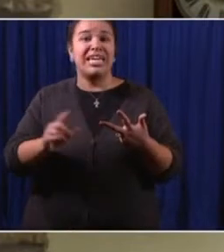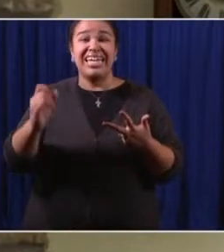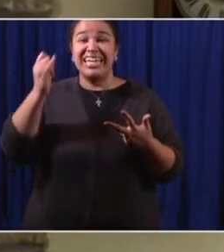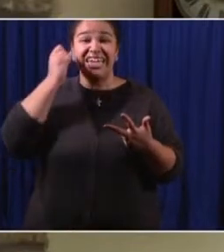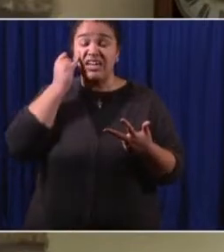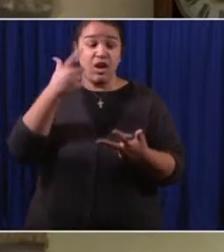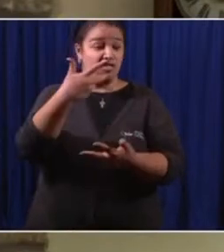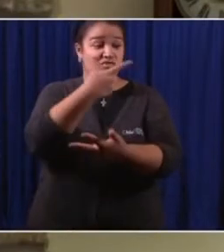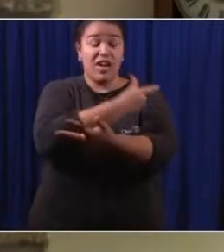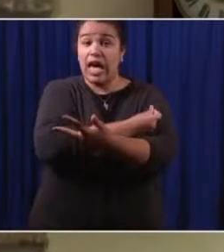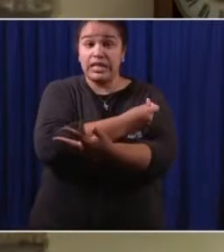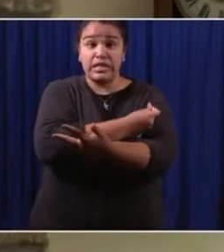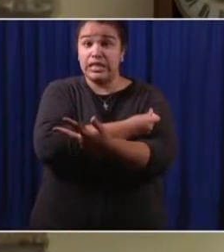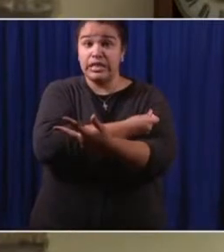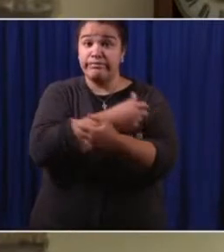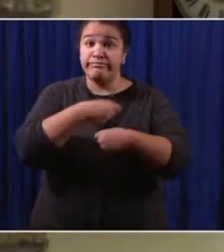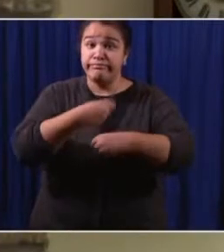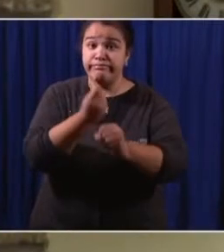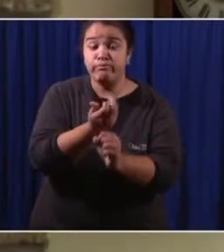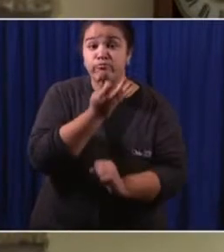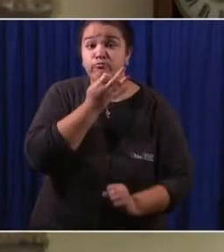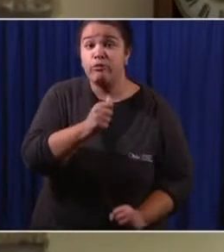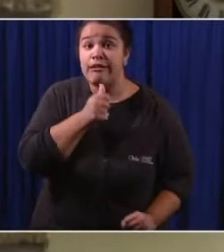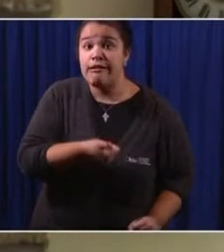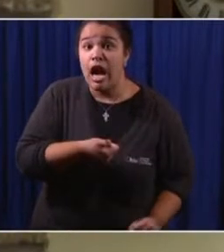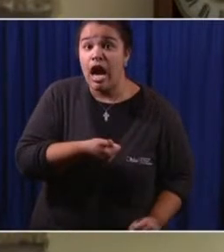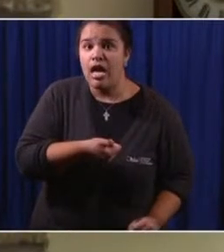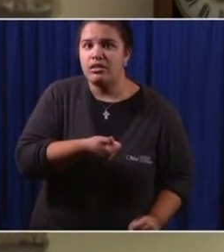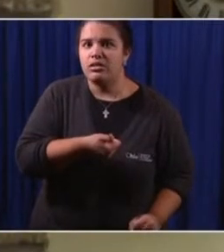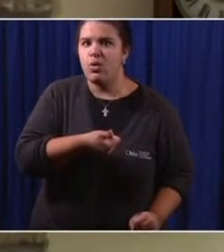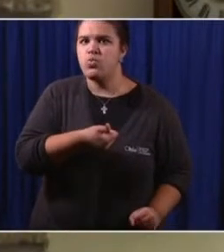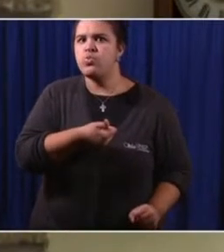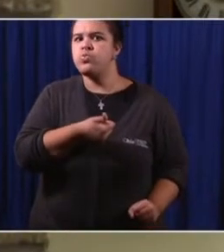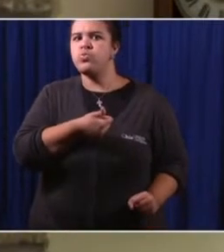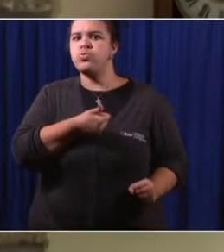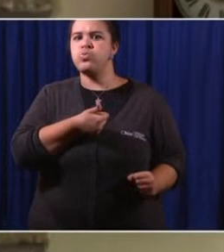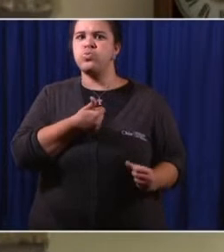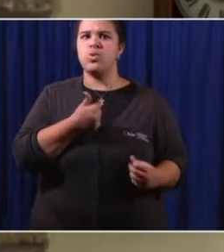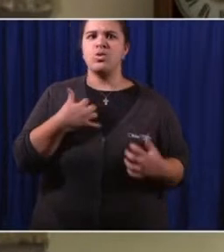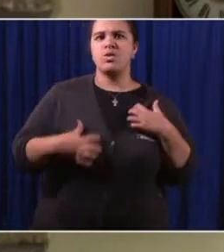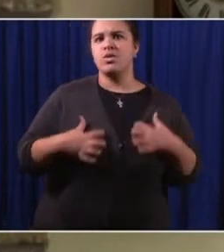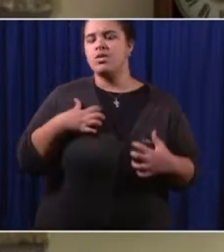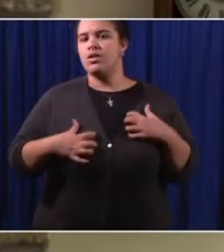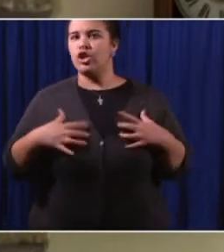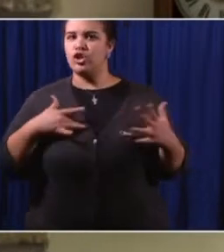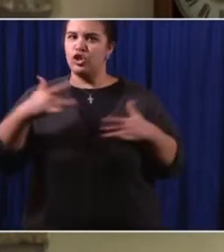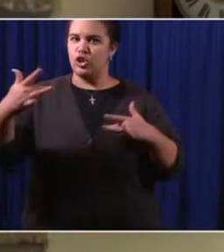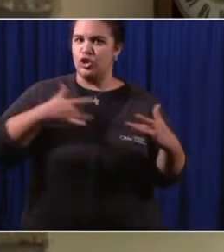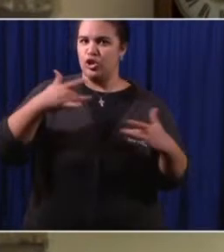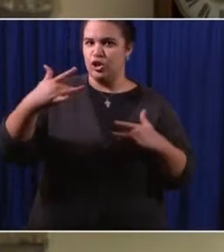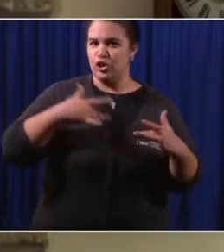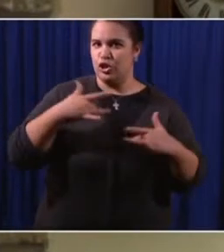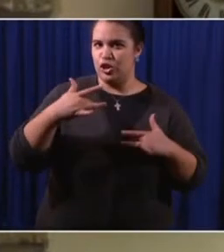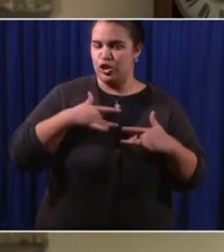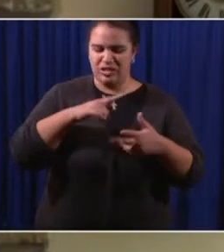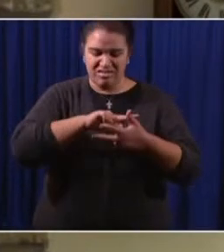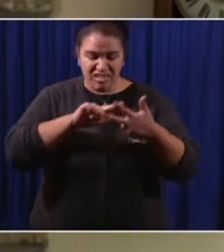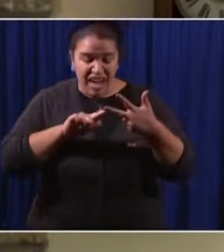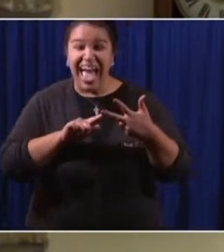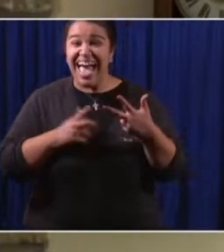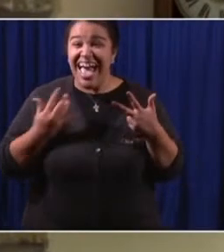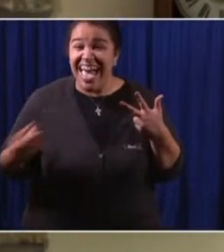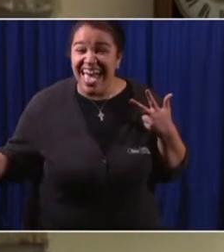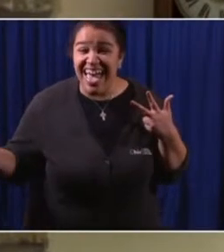All of these questions are happening without a director of the Department of Health. Are you concerned about the science you're being fed, and what is the status